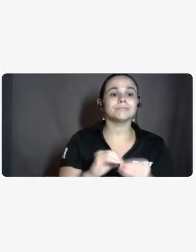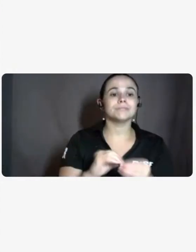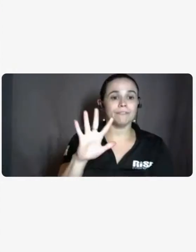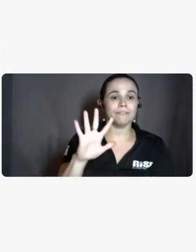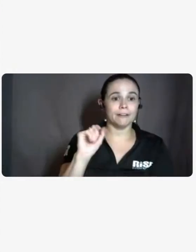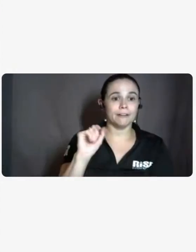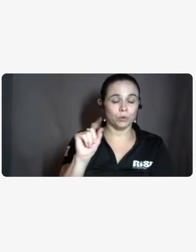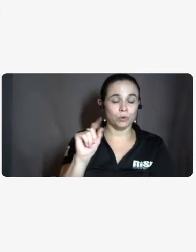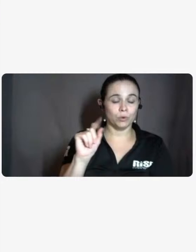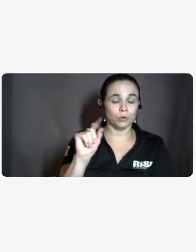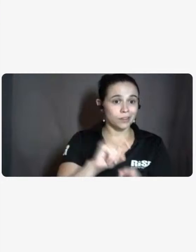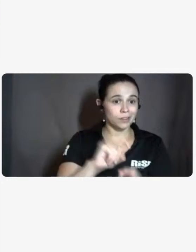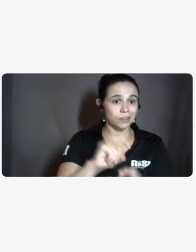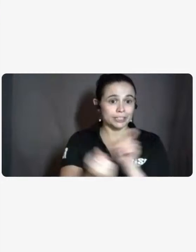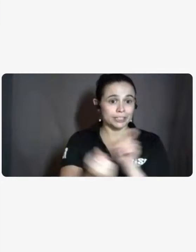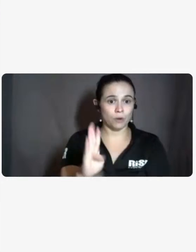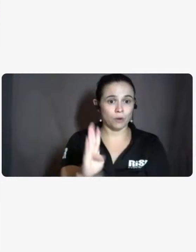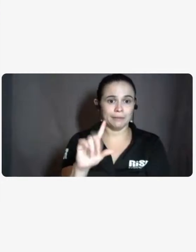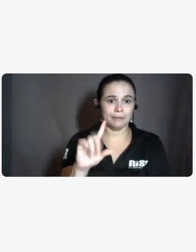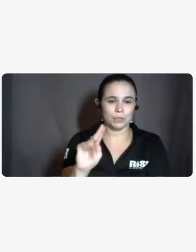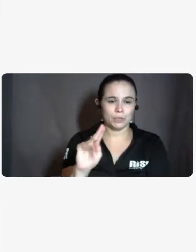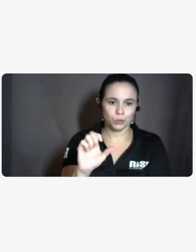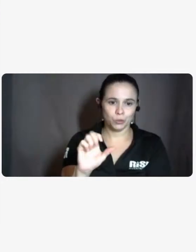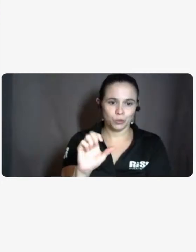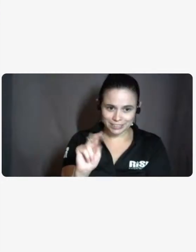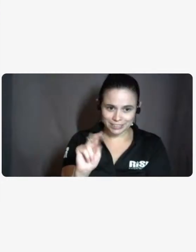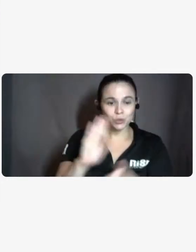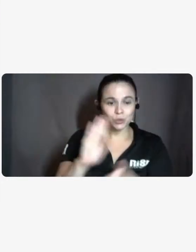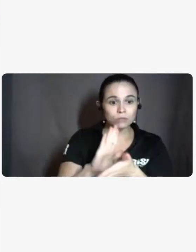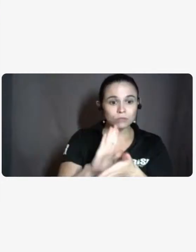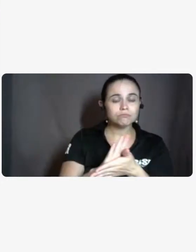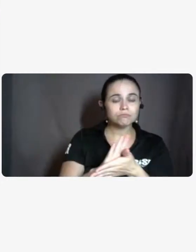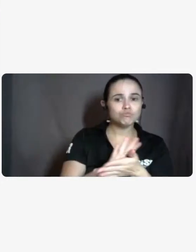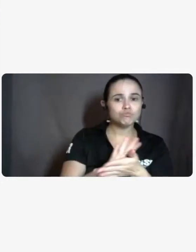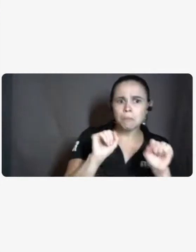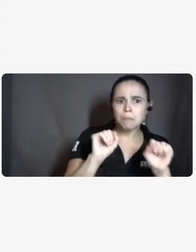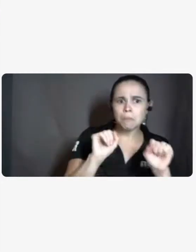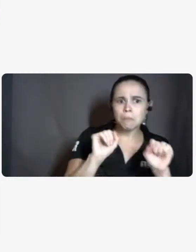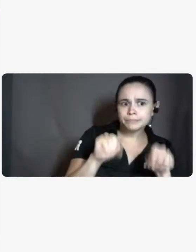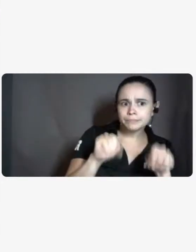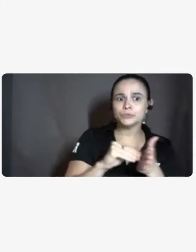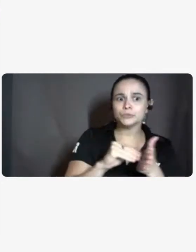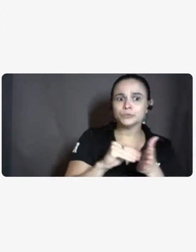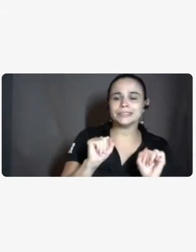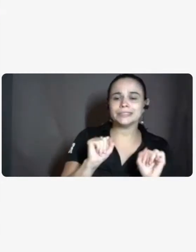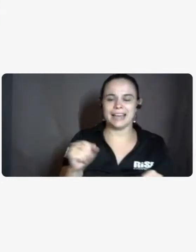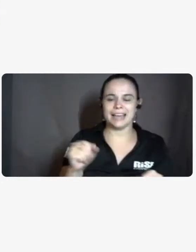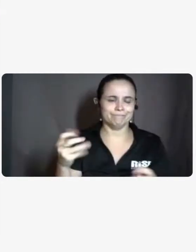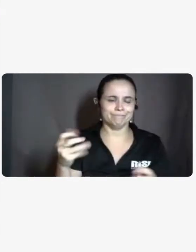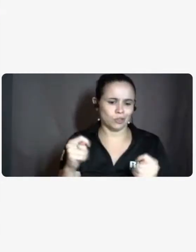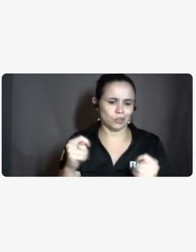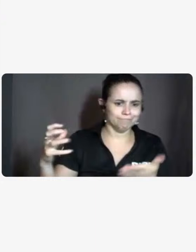prospecting students and seizing opportunity. I would like to invite Dr. Miranda for his opening remarks.